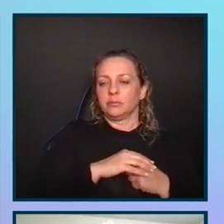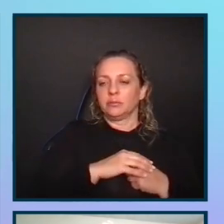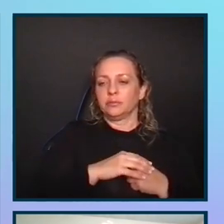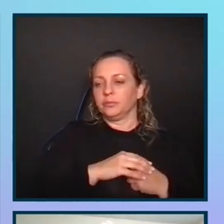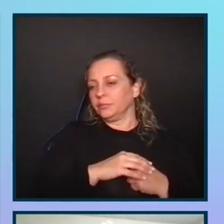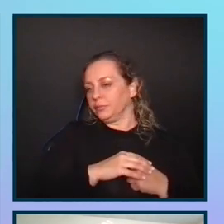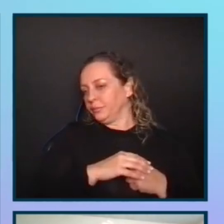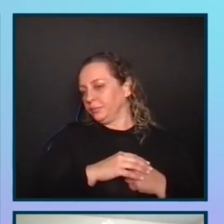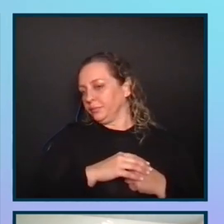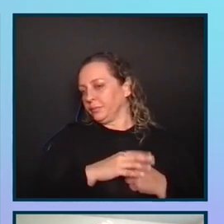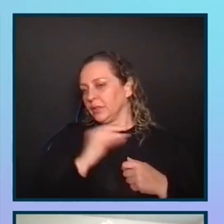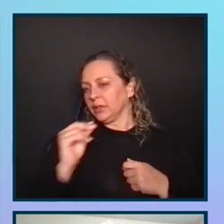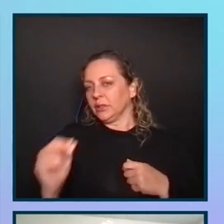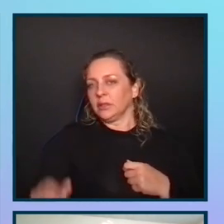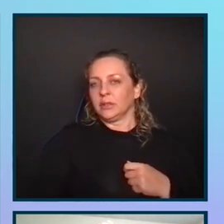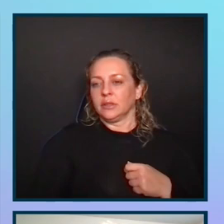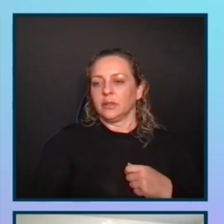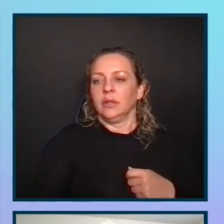And